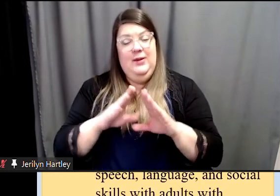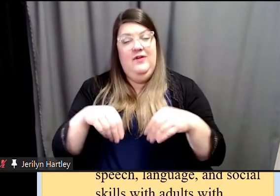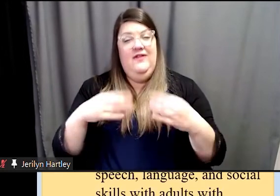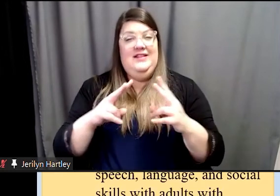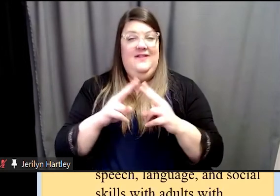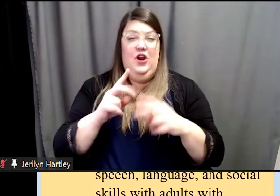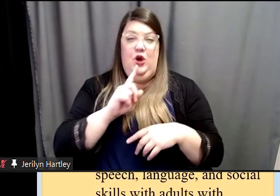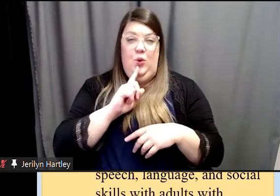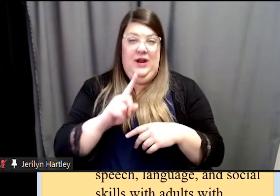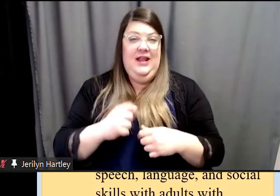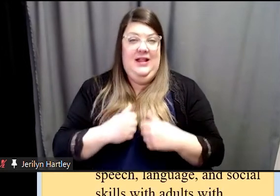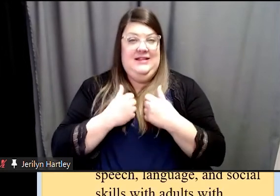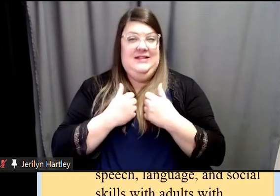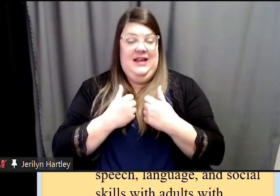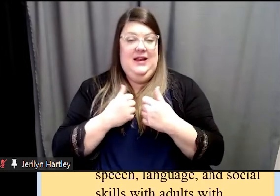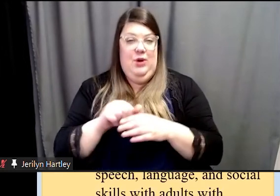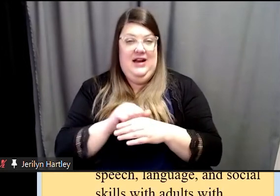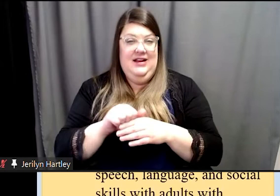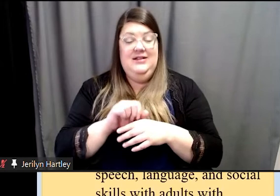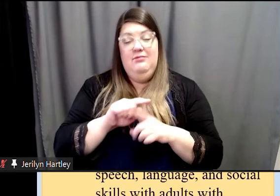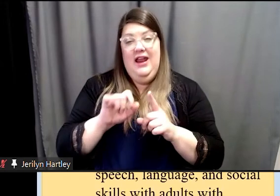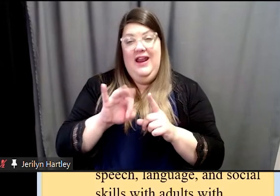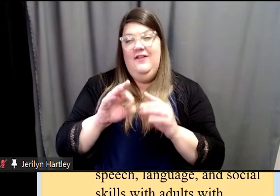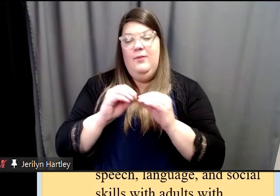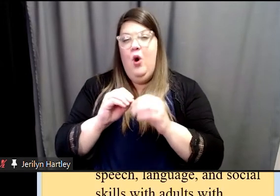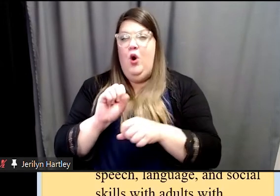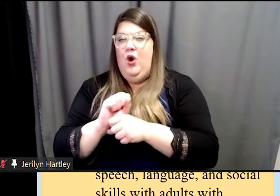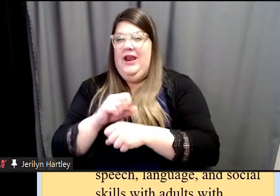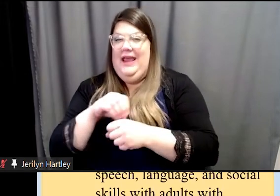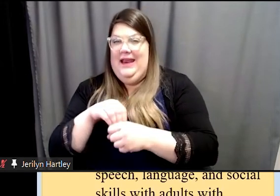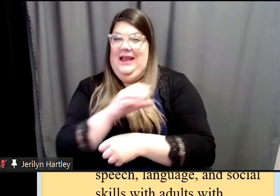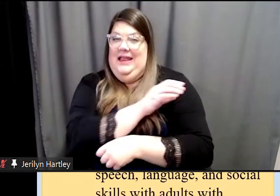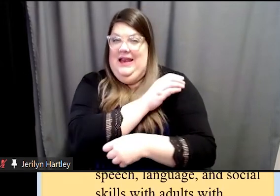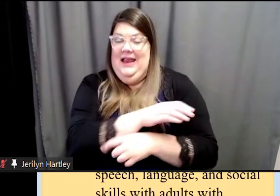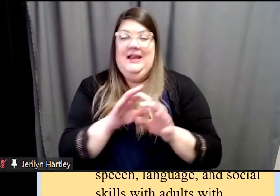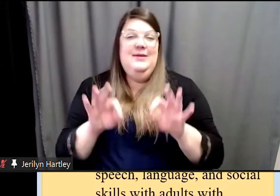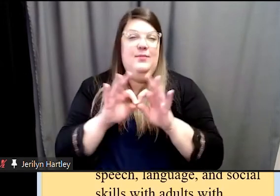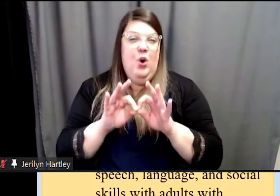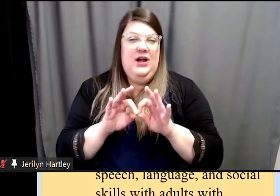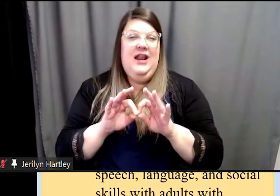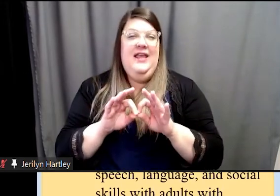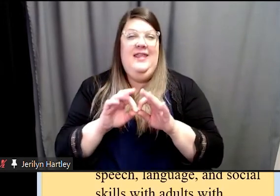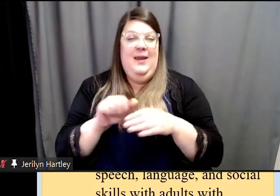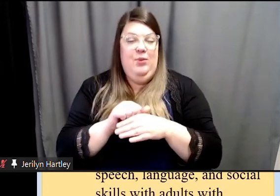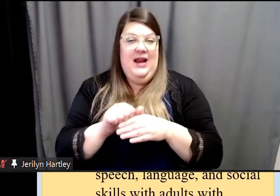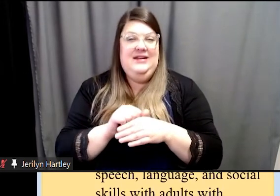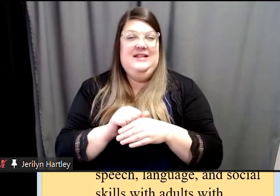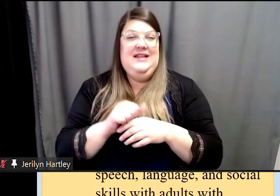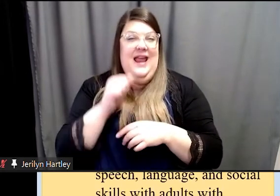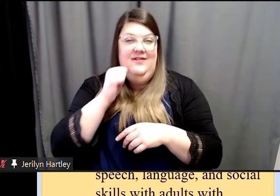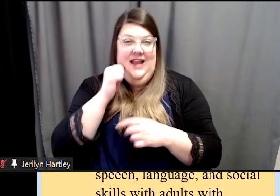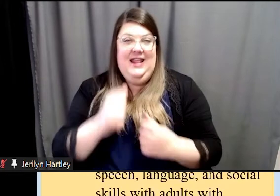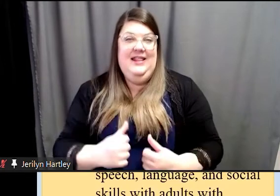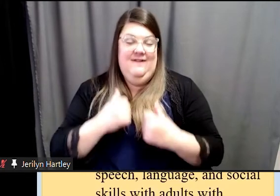practice, but if SLPs do work more in a clinic, it's important that they practice activities of daily living so